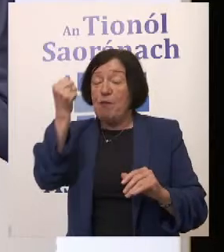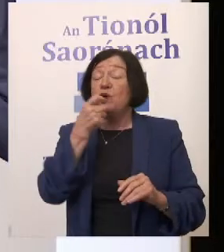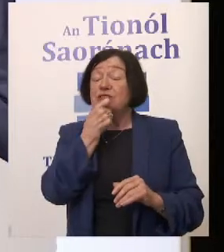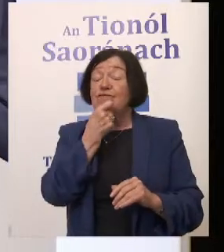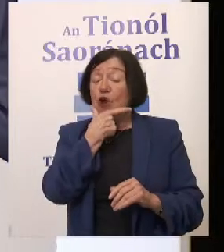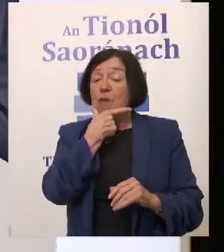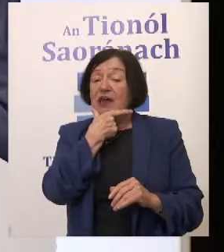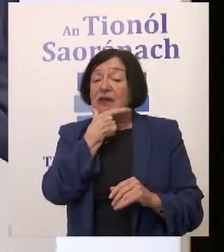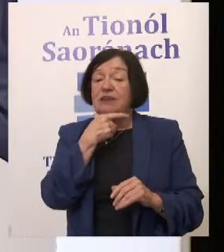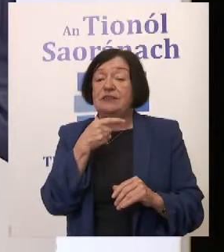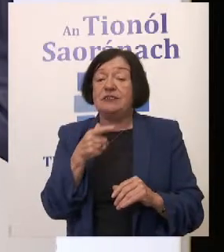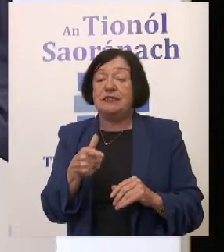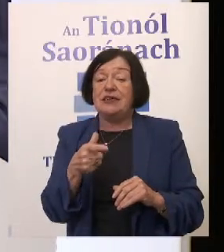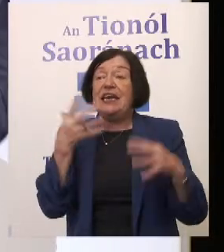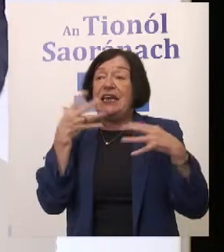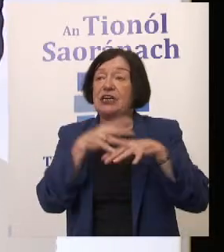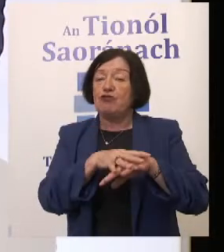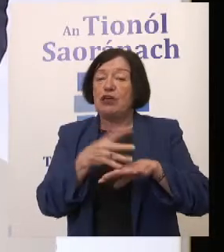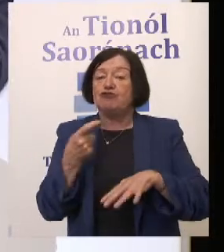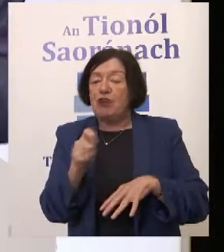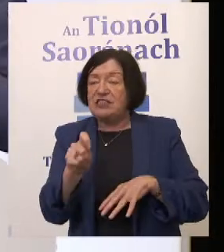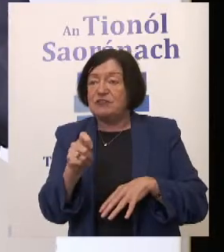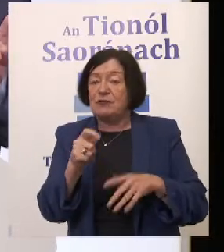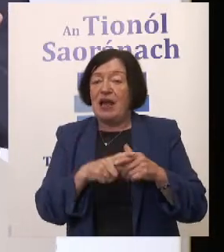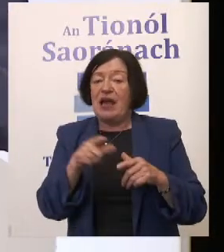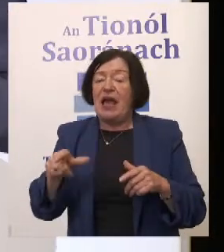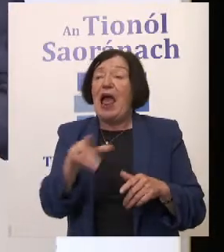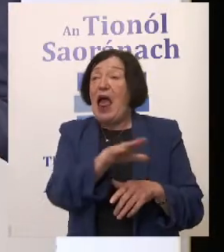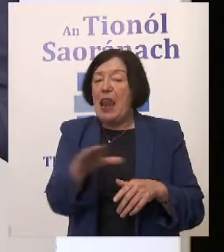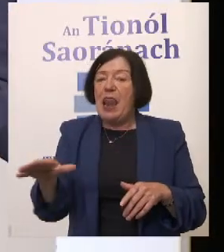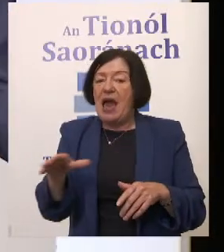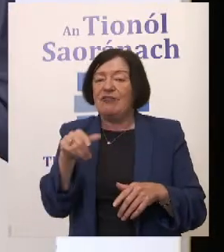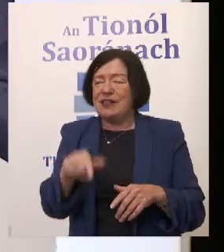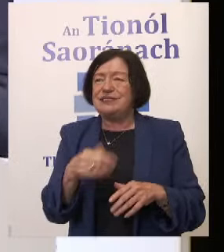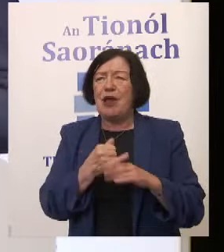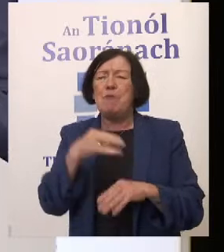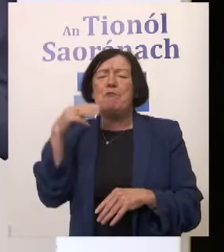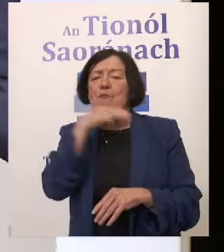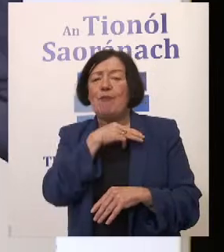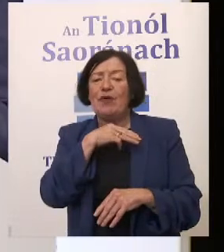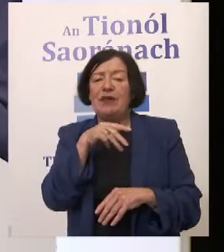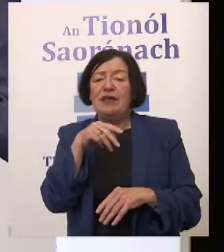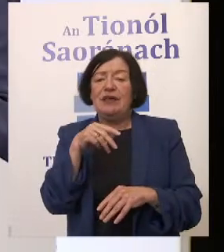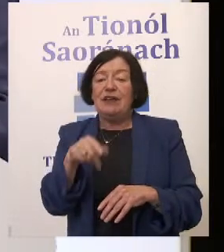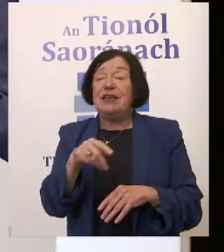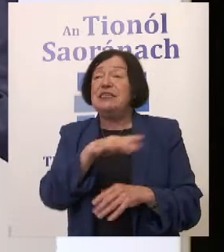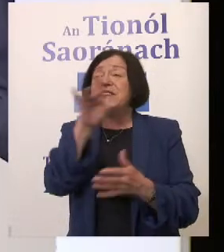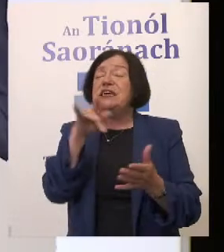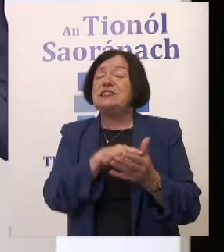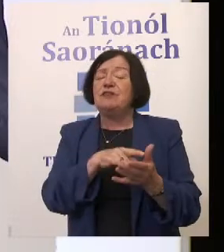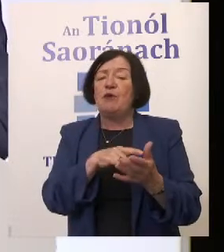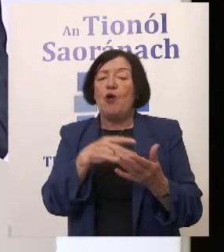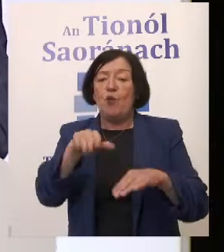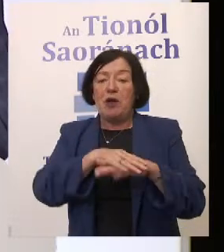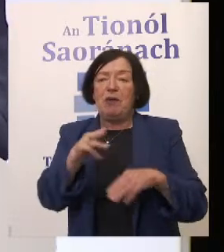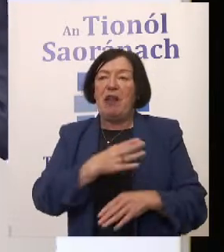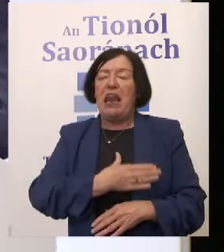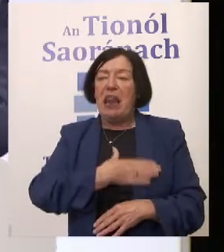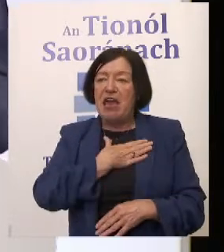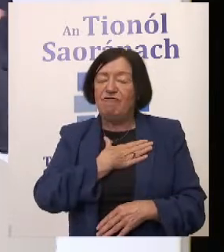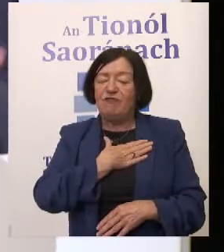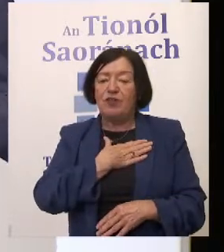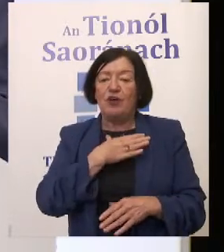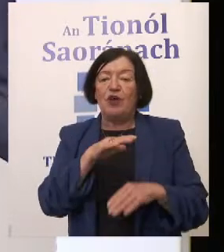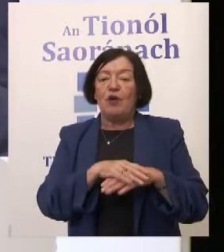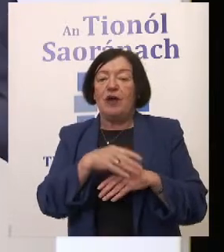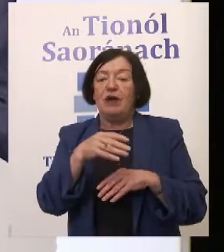Dublin, and it's all about integrated transport and land use, which is a key function, because basically cities are about where people live, where